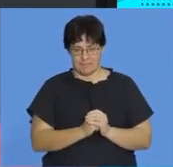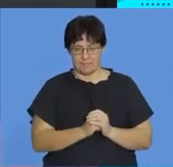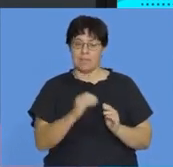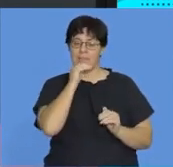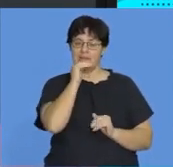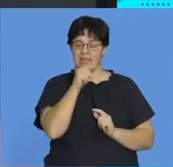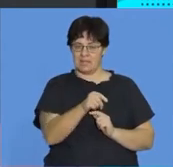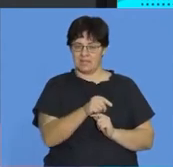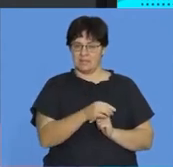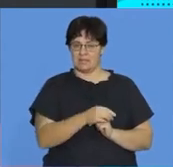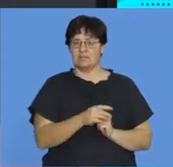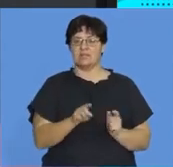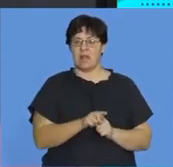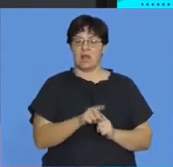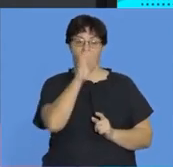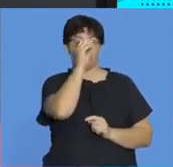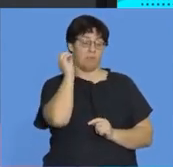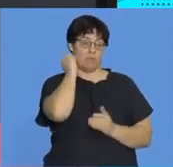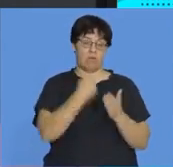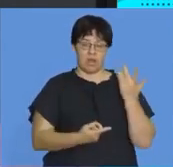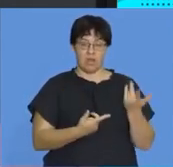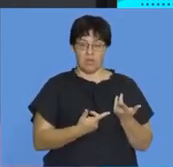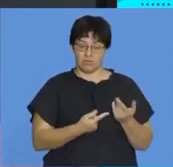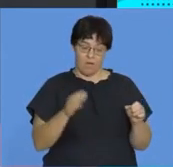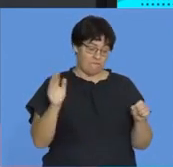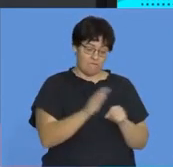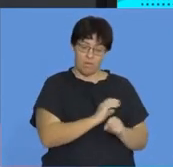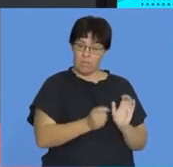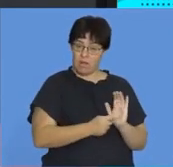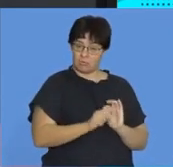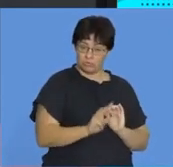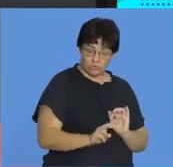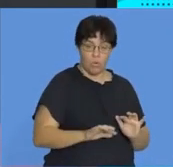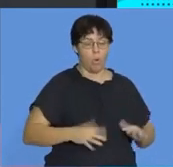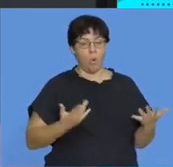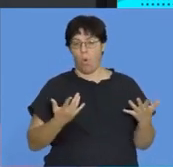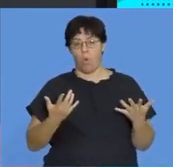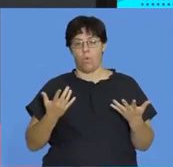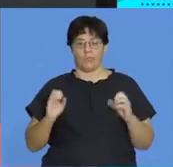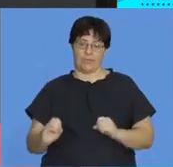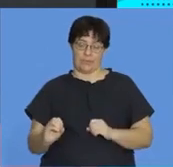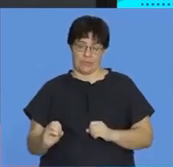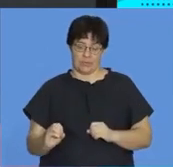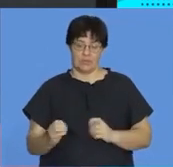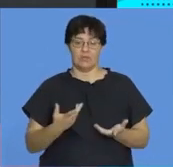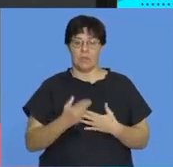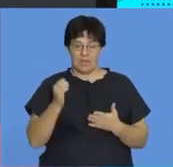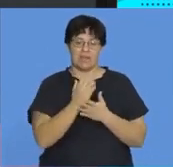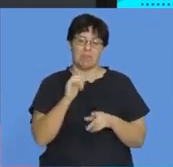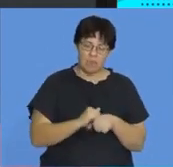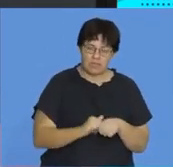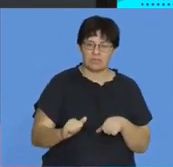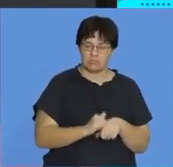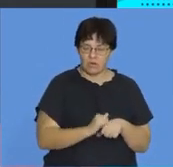definitions, because it's just about remembering. So it's either you get the full 2 marks or nothing. So you need to practice our